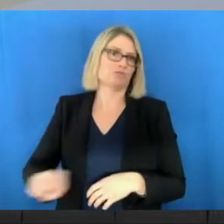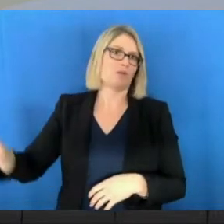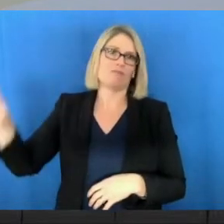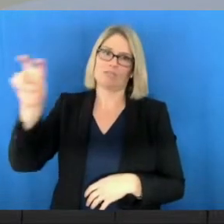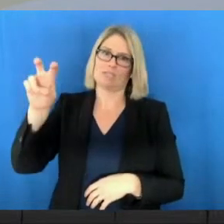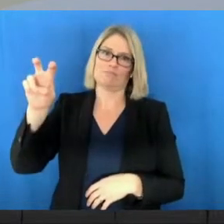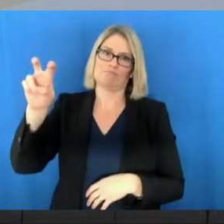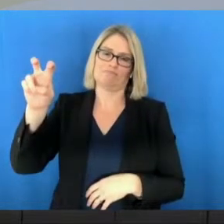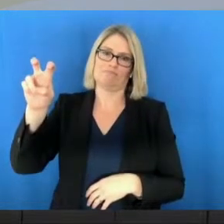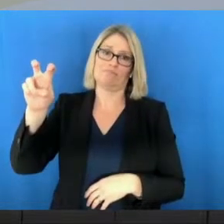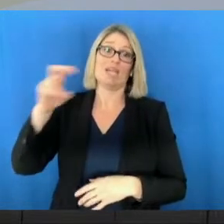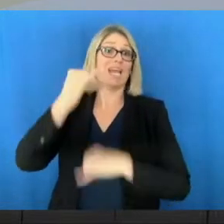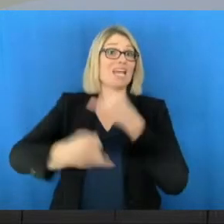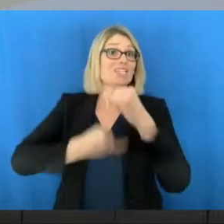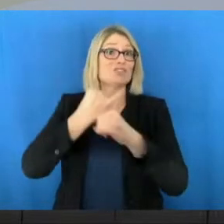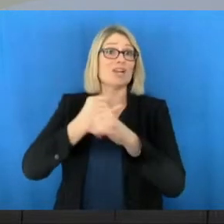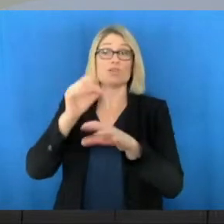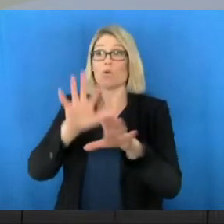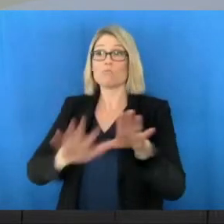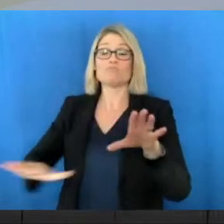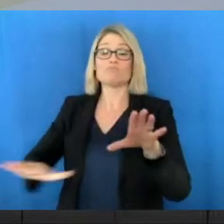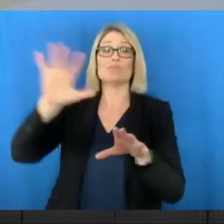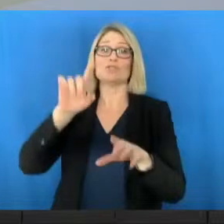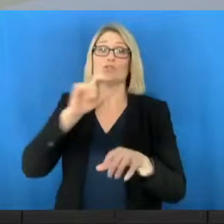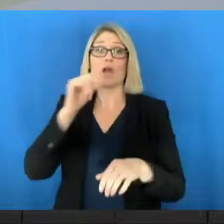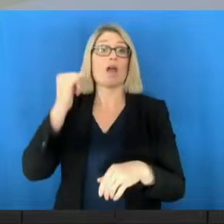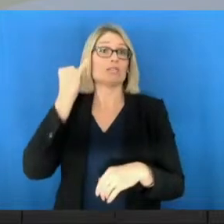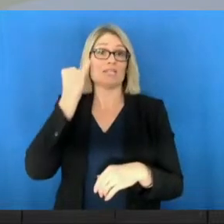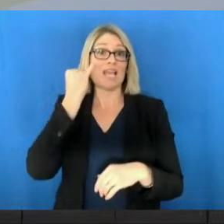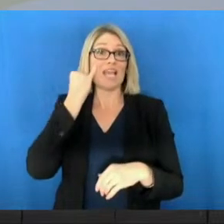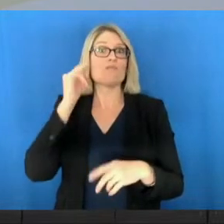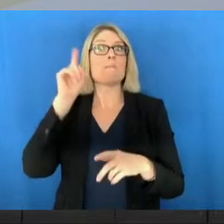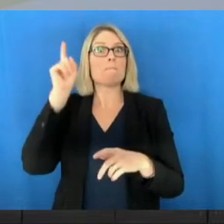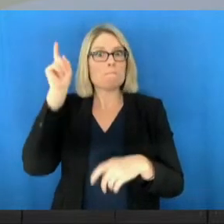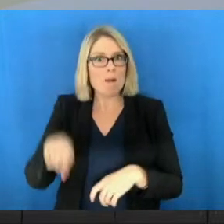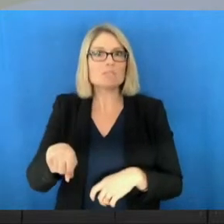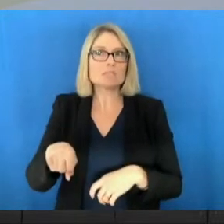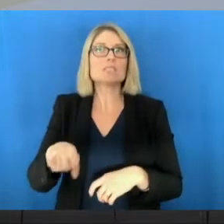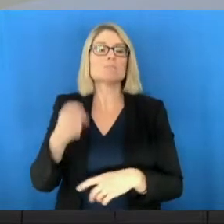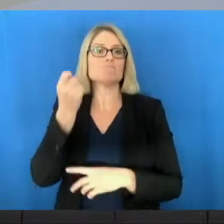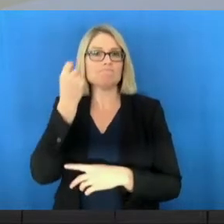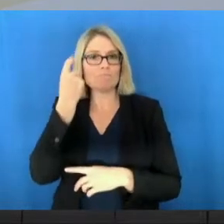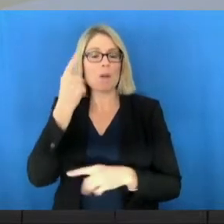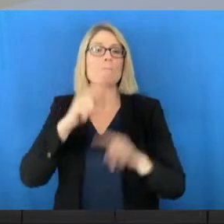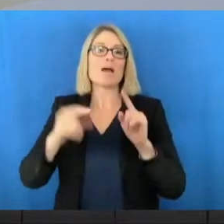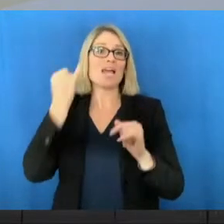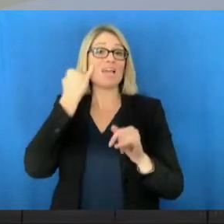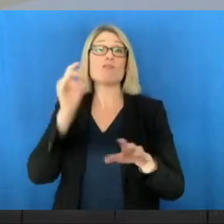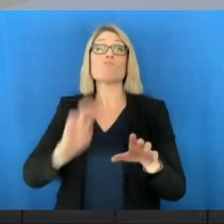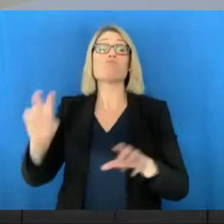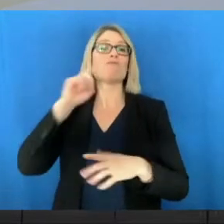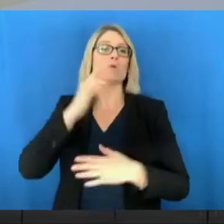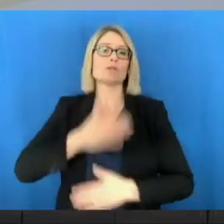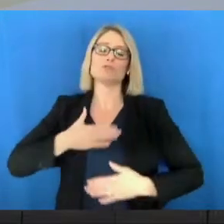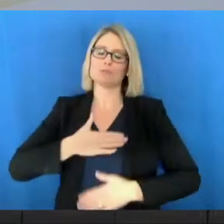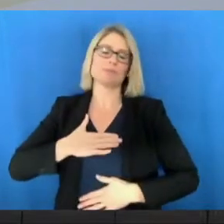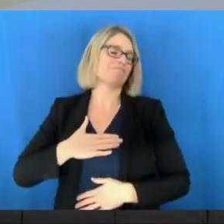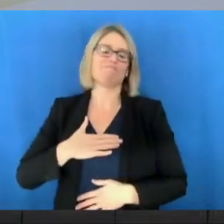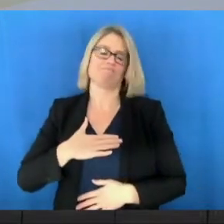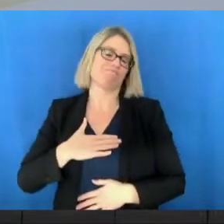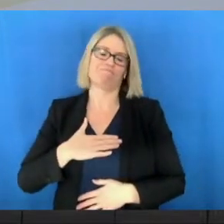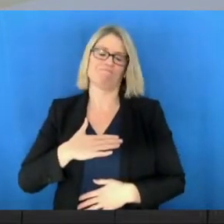or internationally unless it is for urgent or necessary purposes. And I know we've been